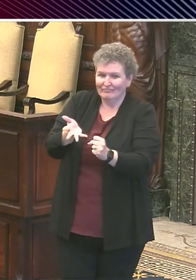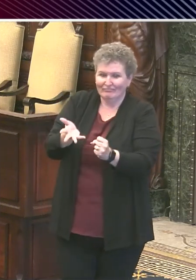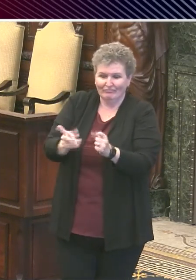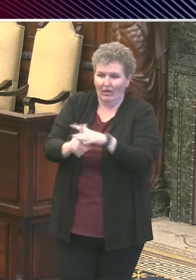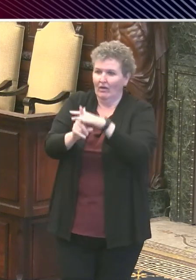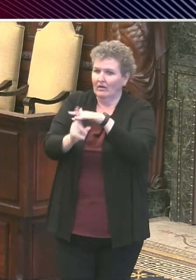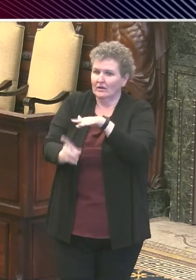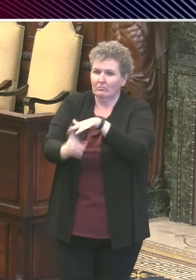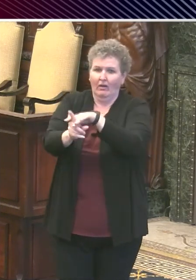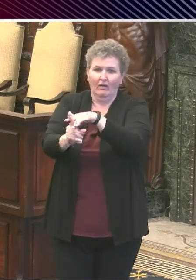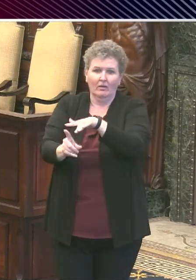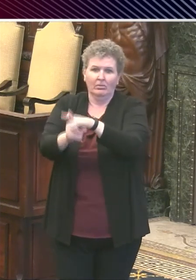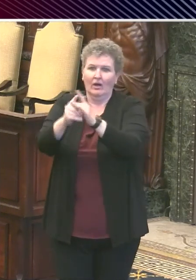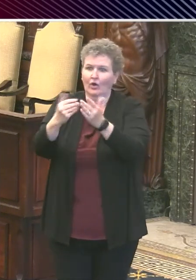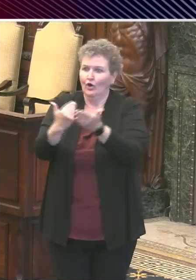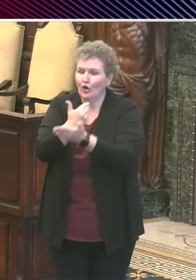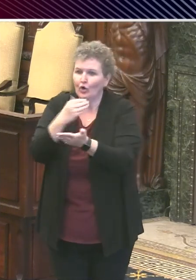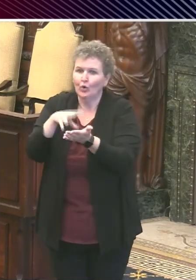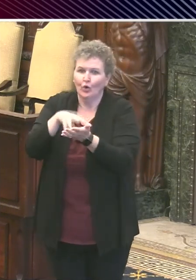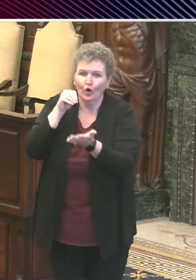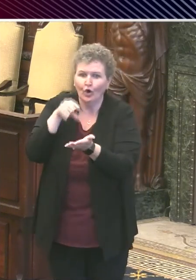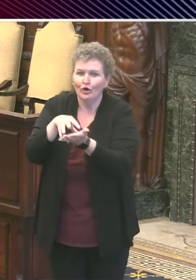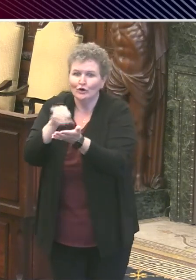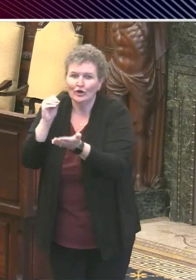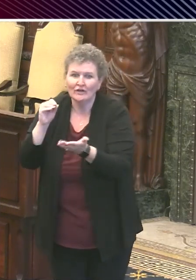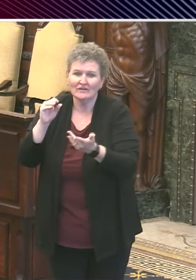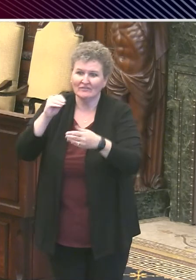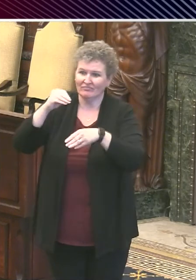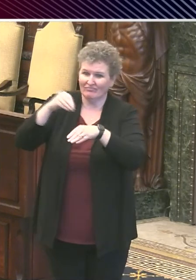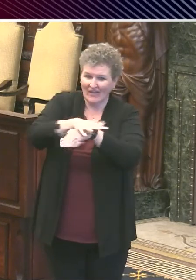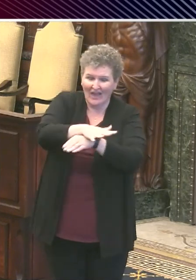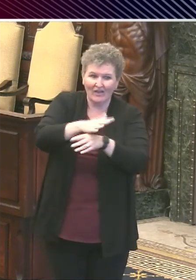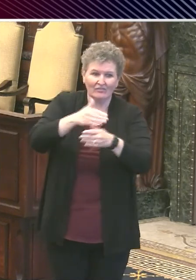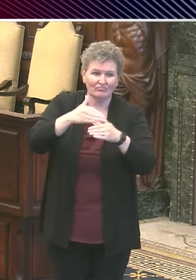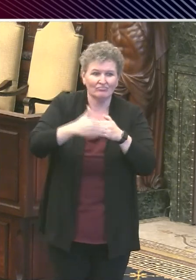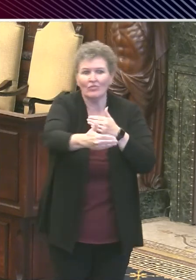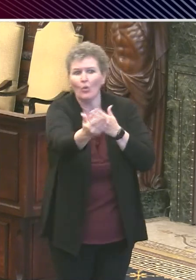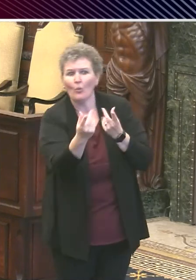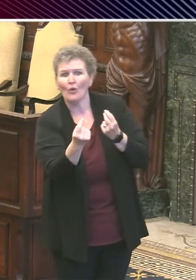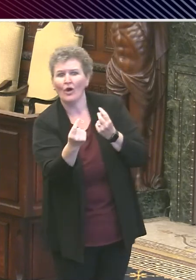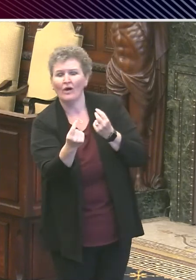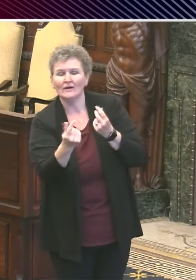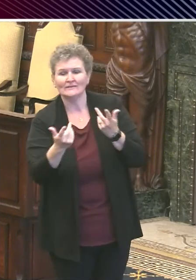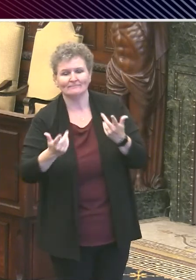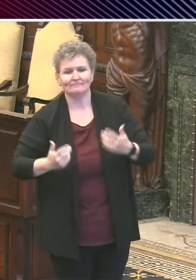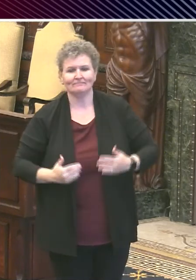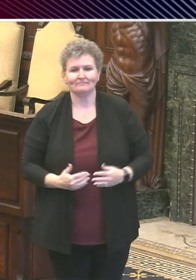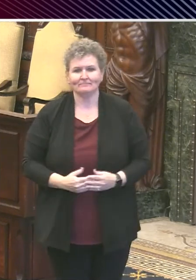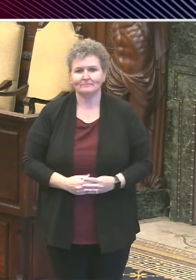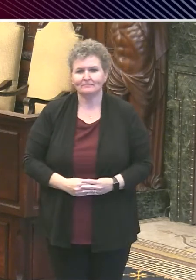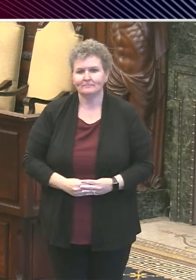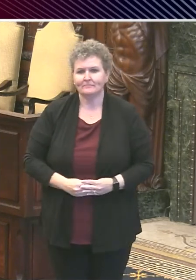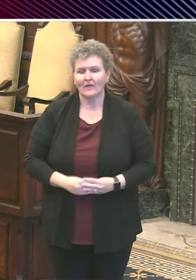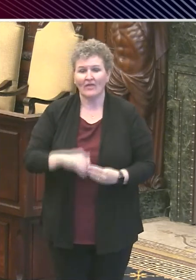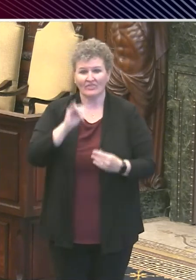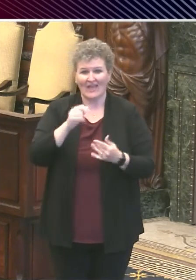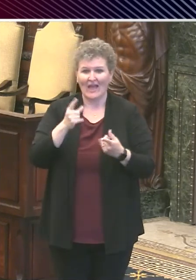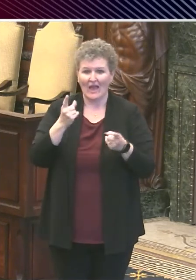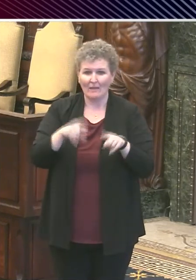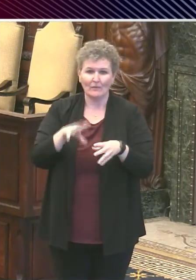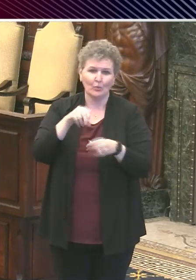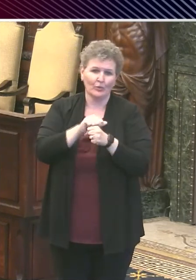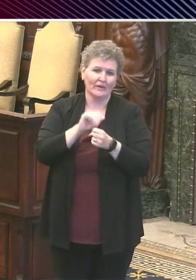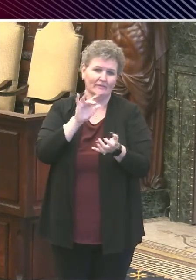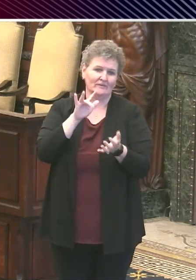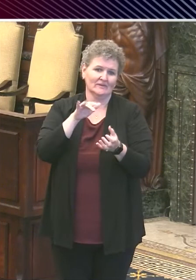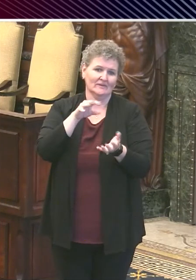in the future about the long-term effects of this. That really needs to take place, though, in the medical care system, which the city in general